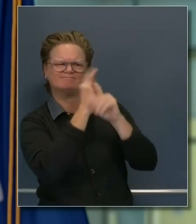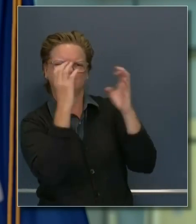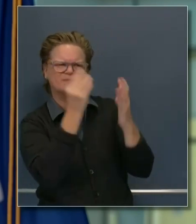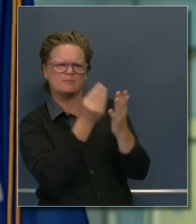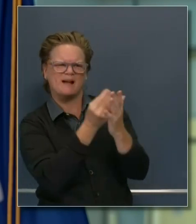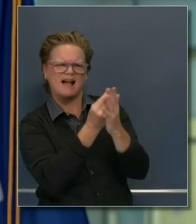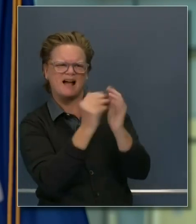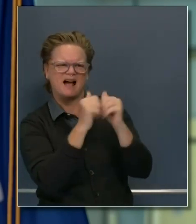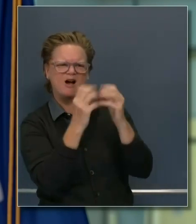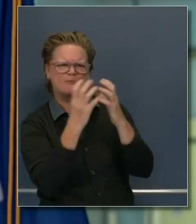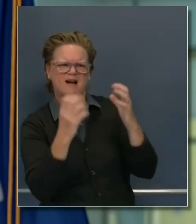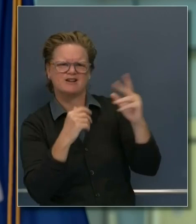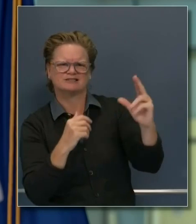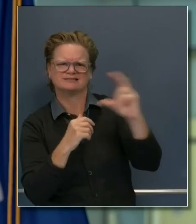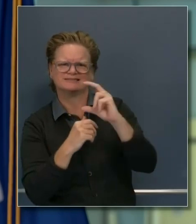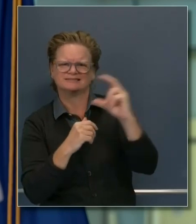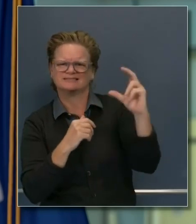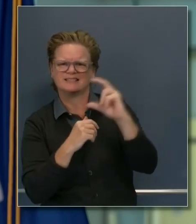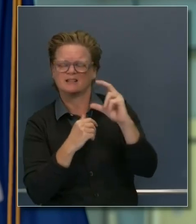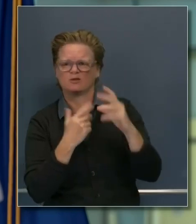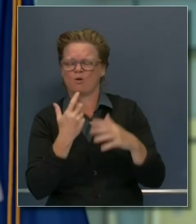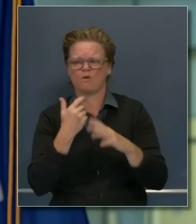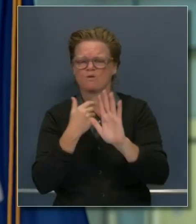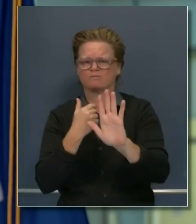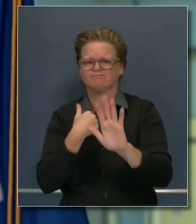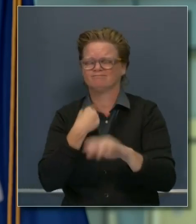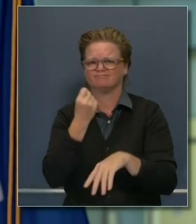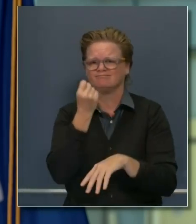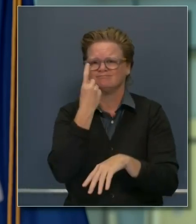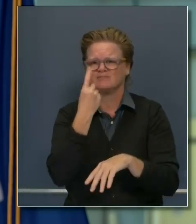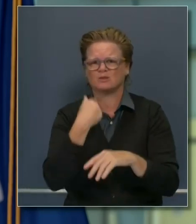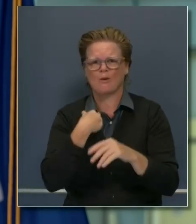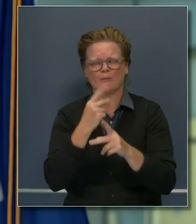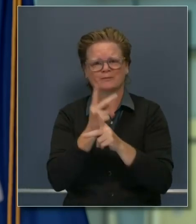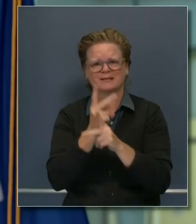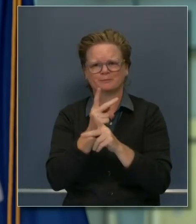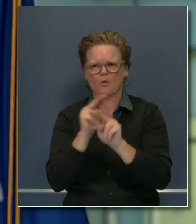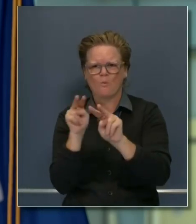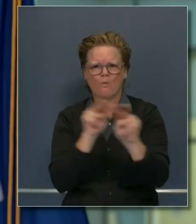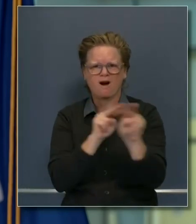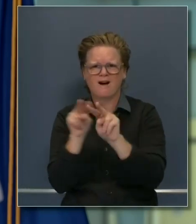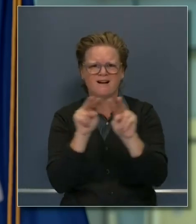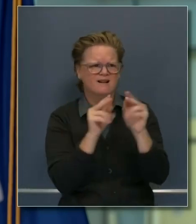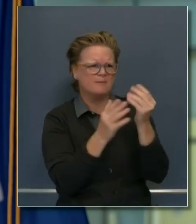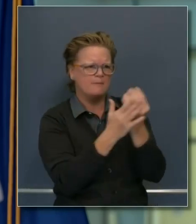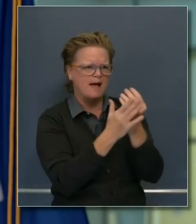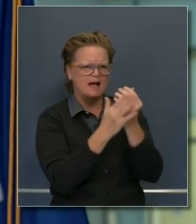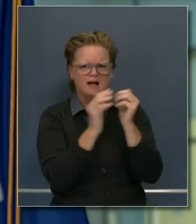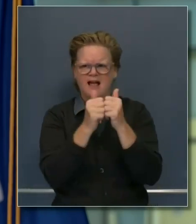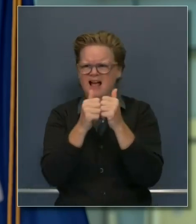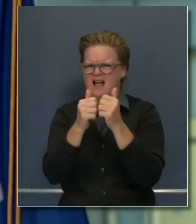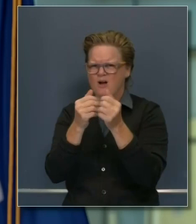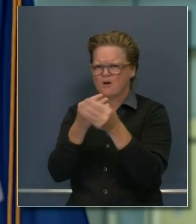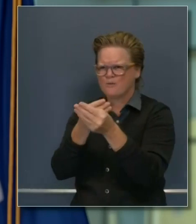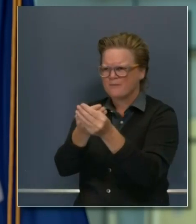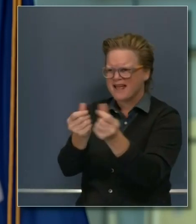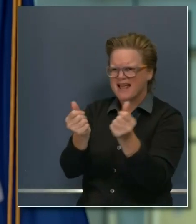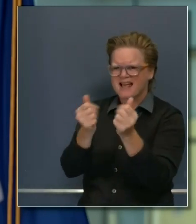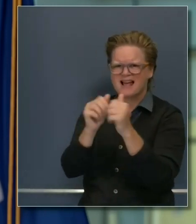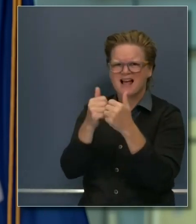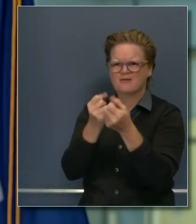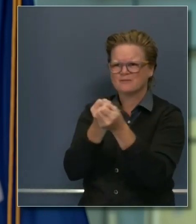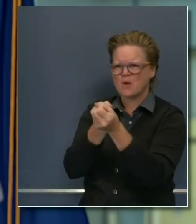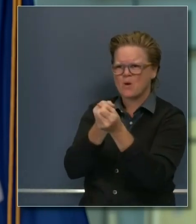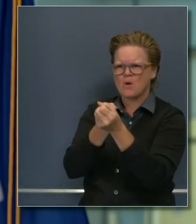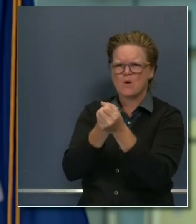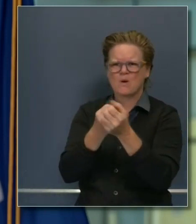capacity as a state to support not only the IOUs, but more broadly, the CCAs and